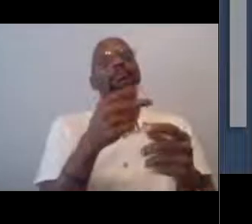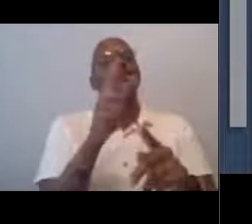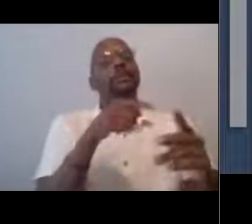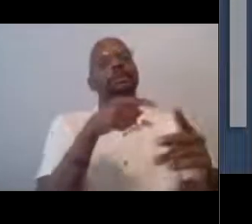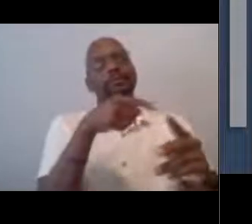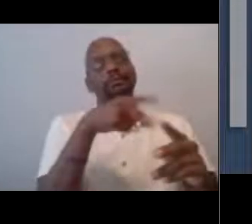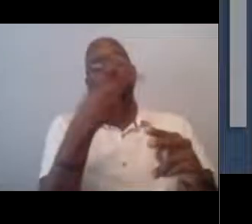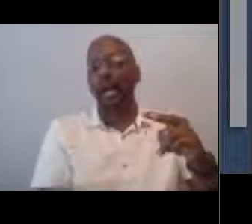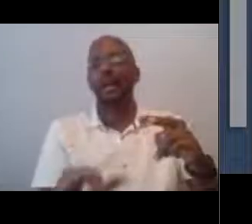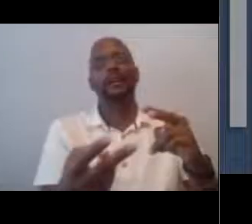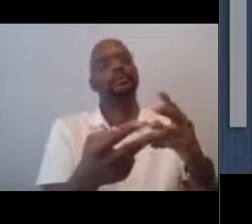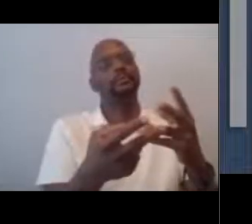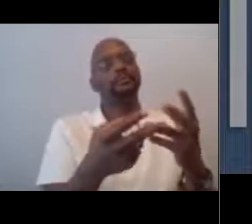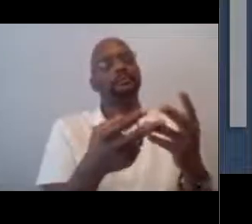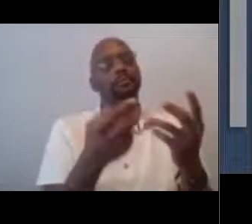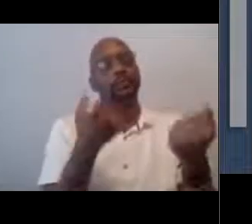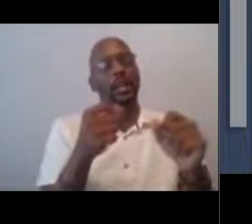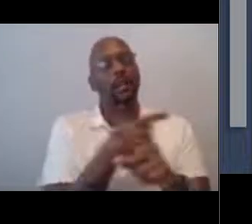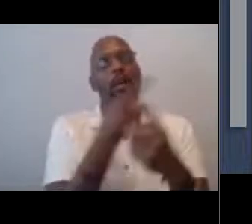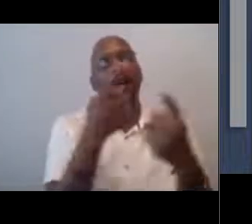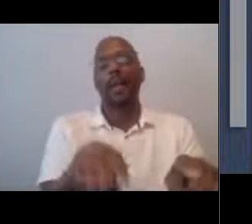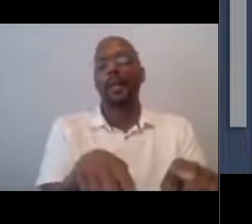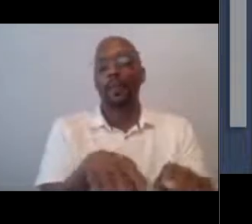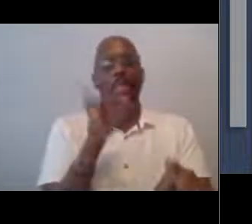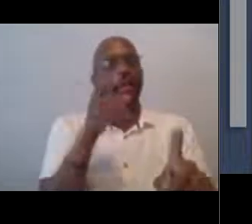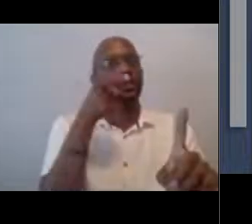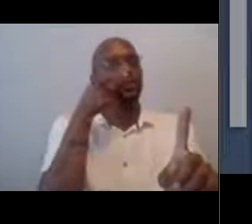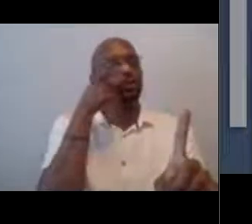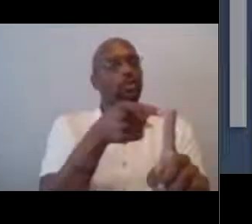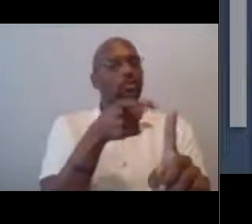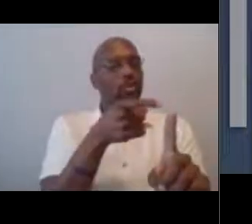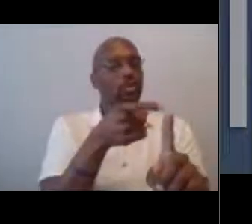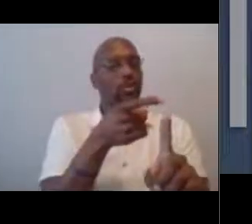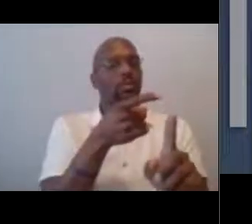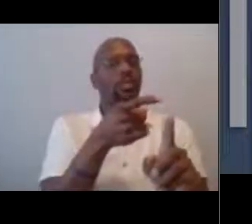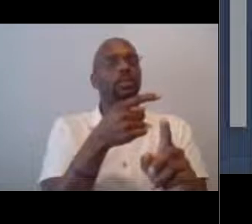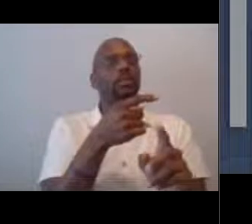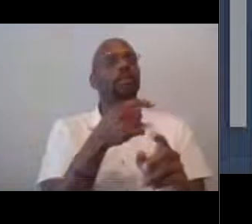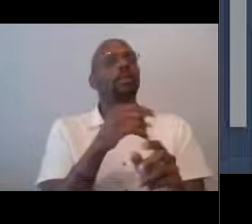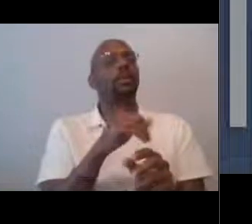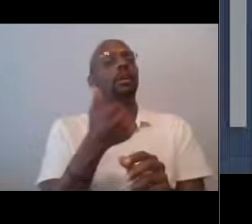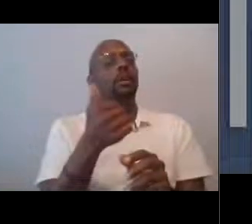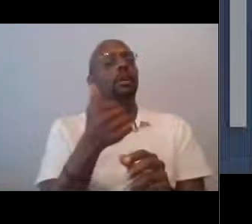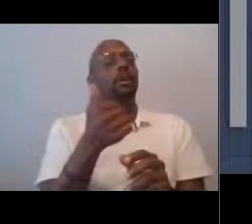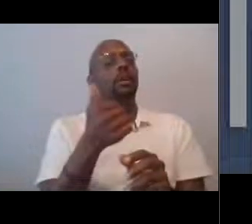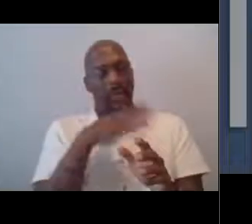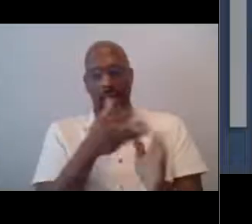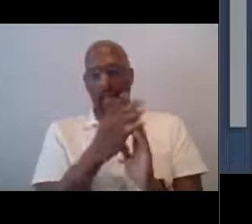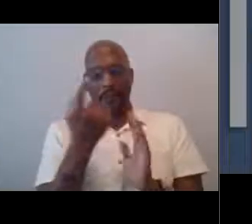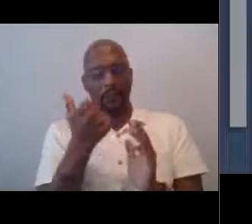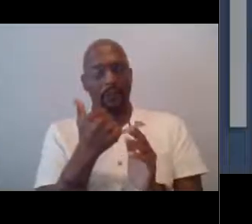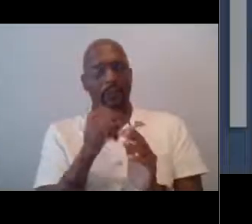Director Tavares informed me that he's asked for an all hands meeting with CHP